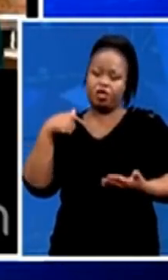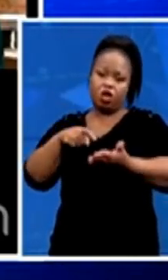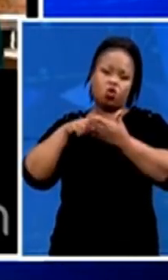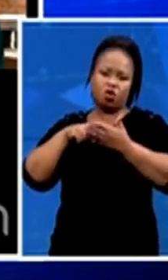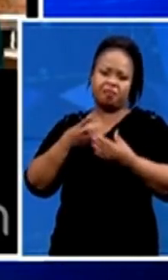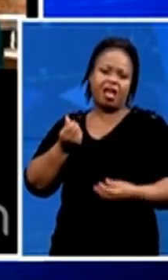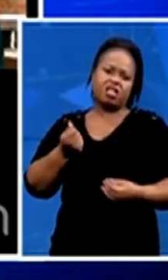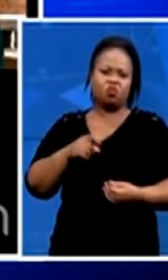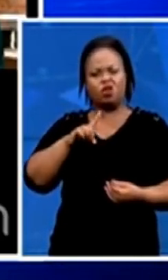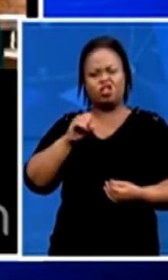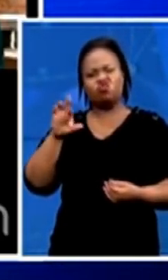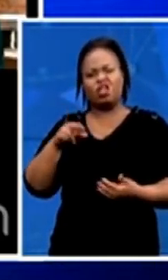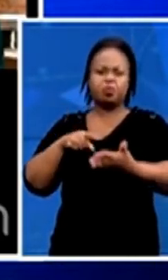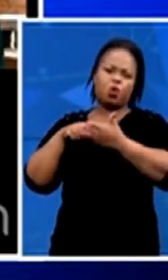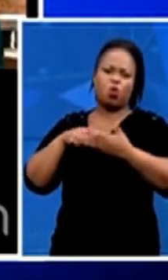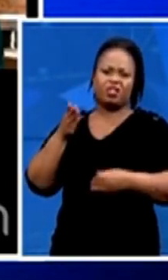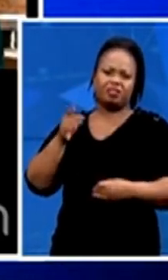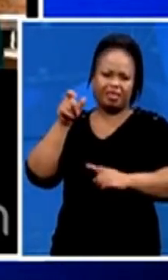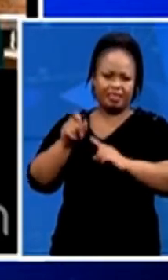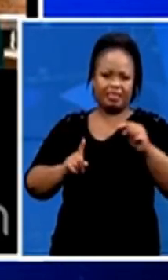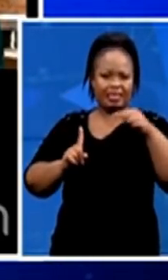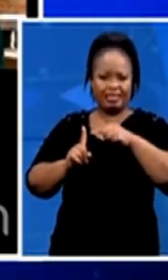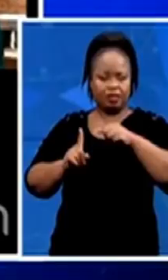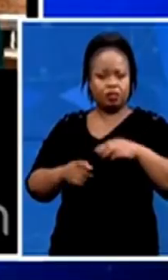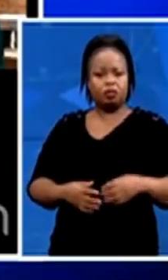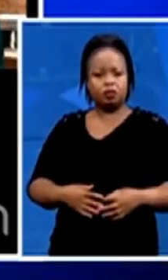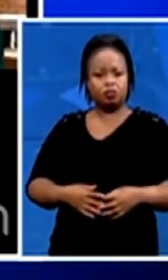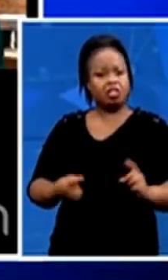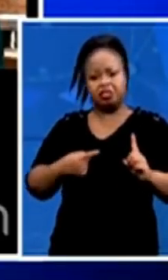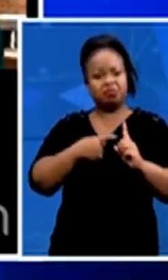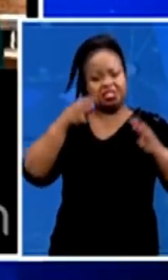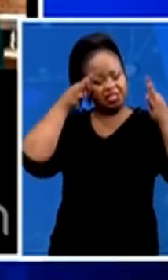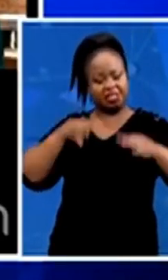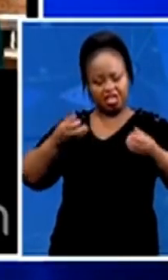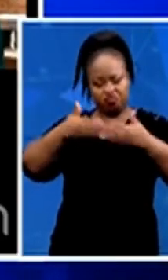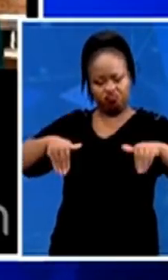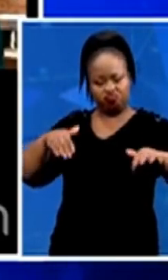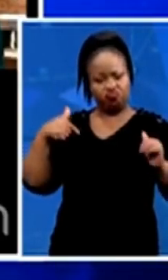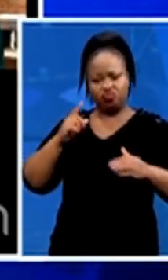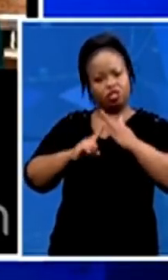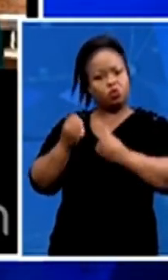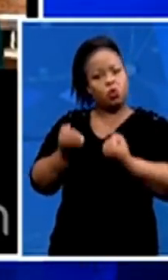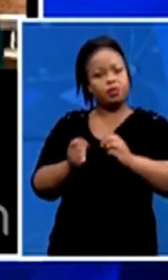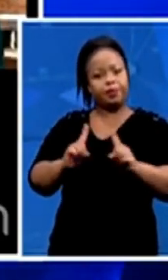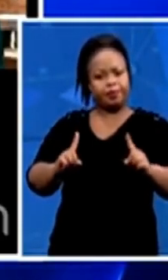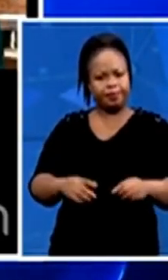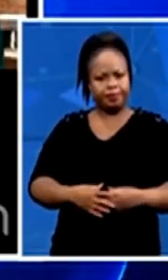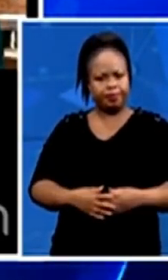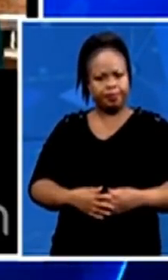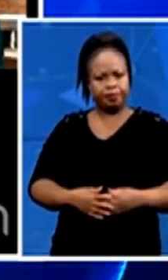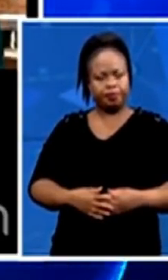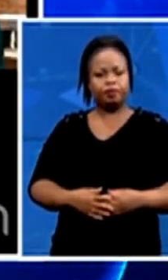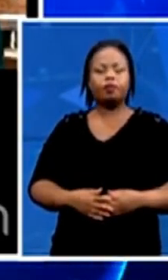Deliberately so. And then the court gives judgment for 1,000 rand, let's